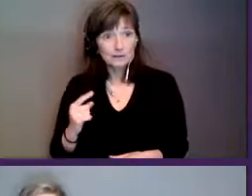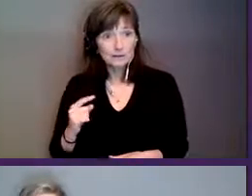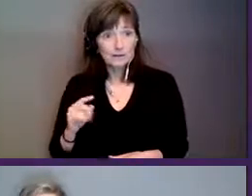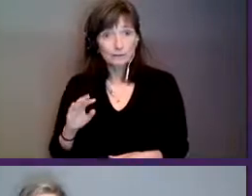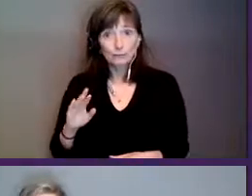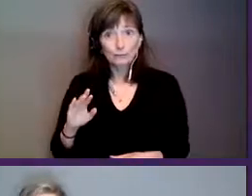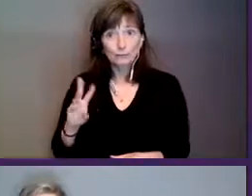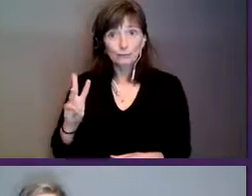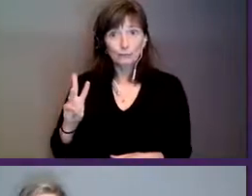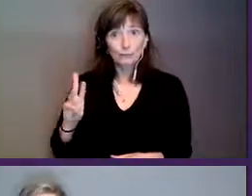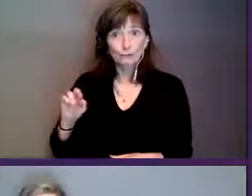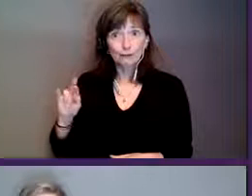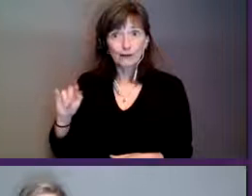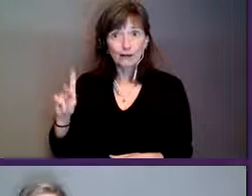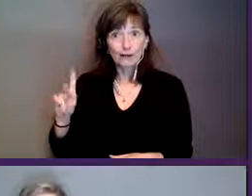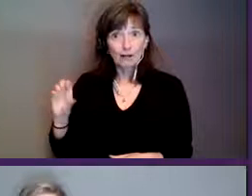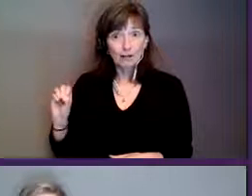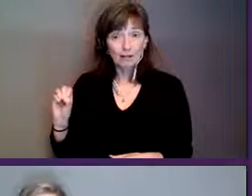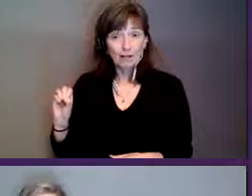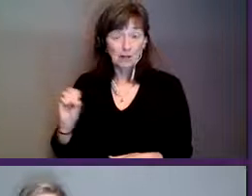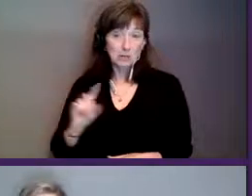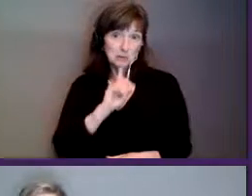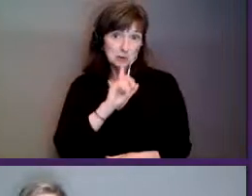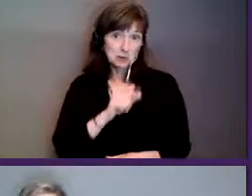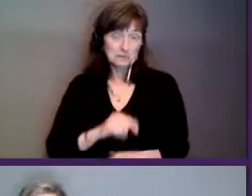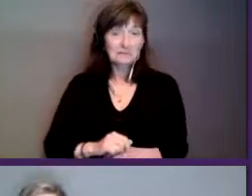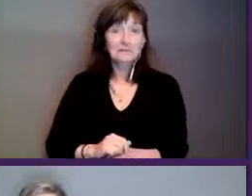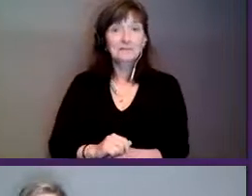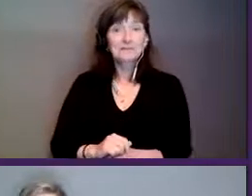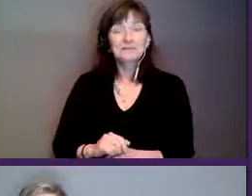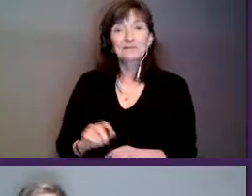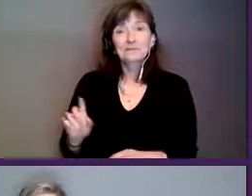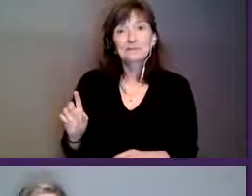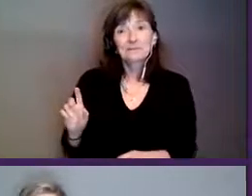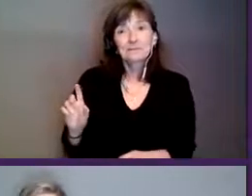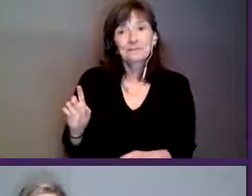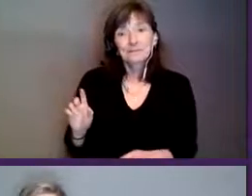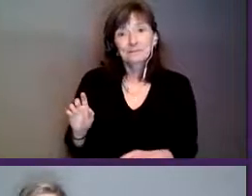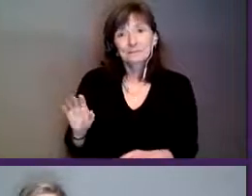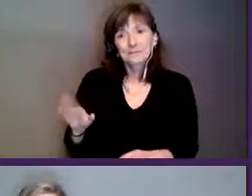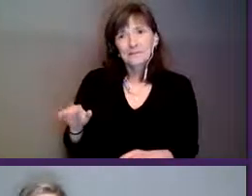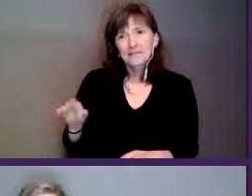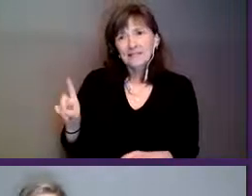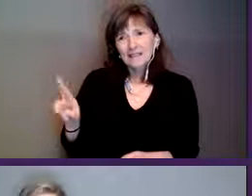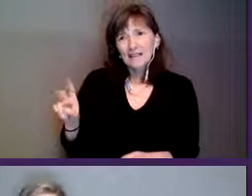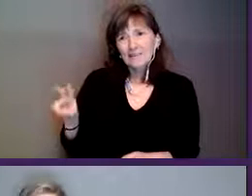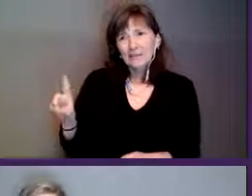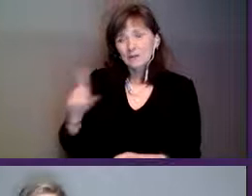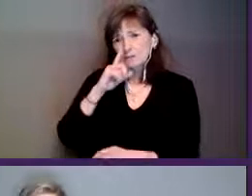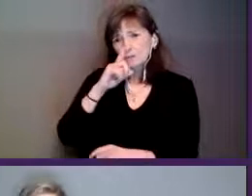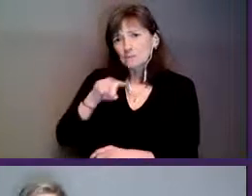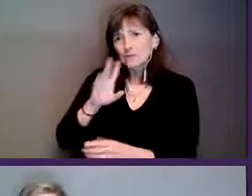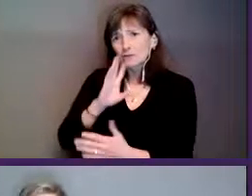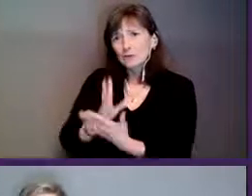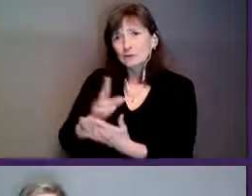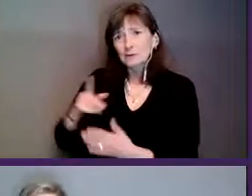If I can find it? Sure. Okay. So David, can you talk about the public service